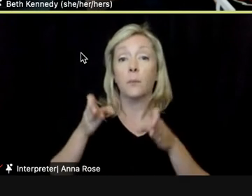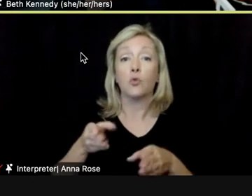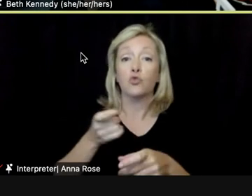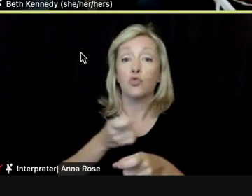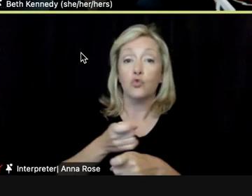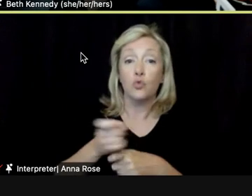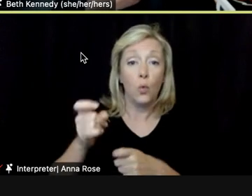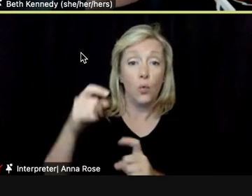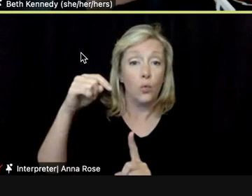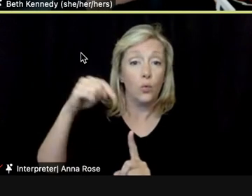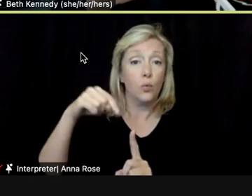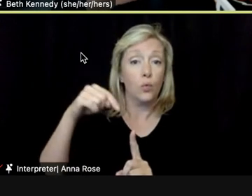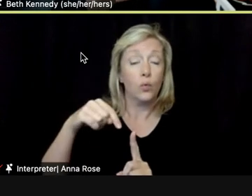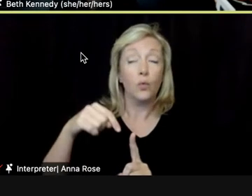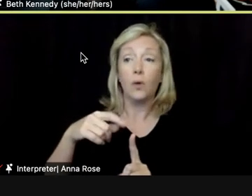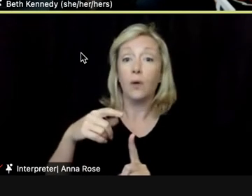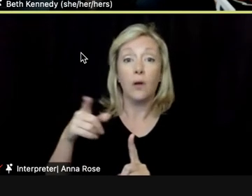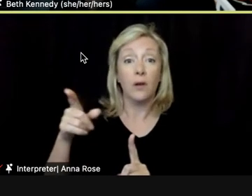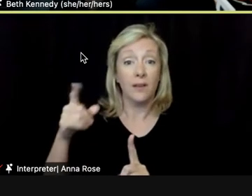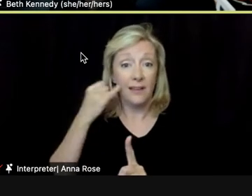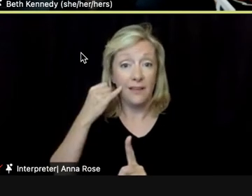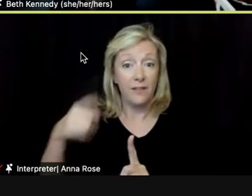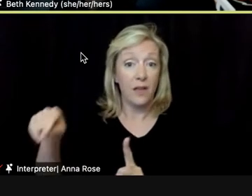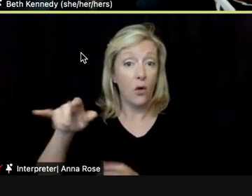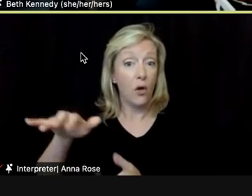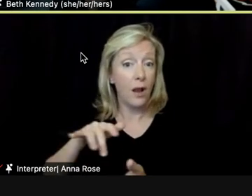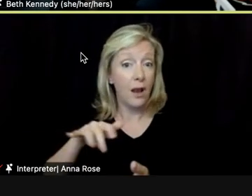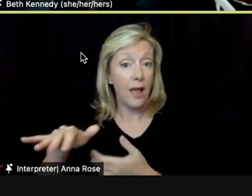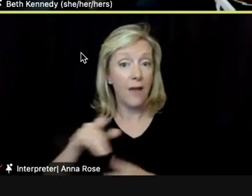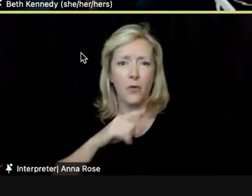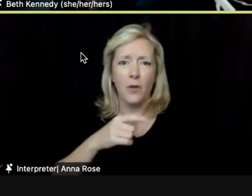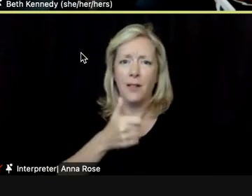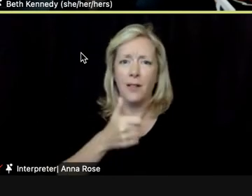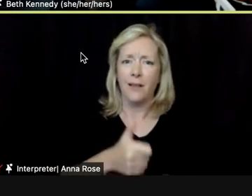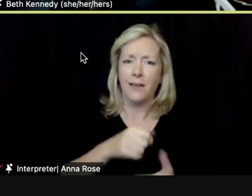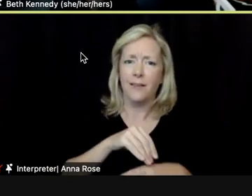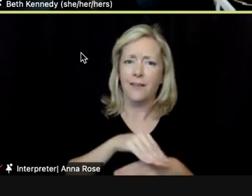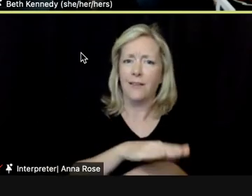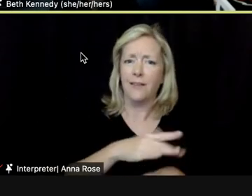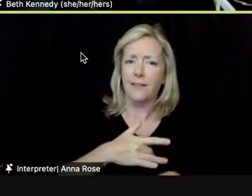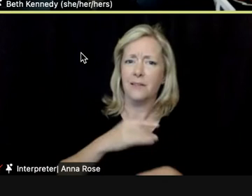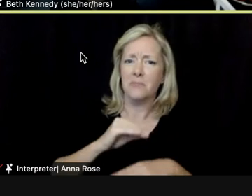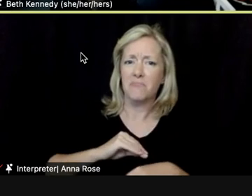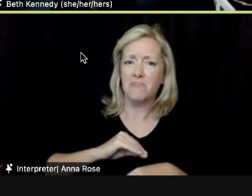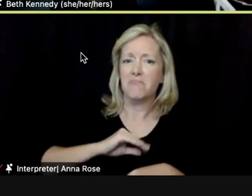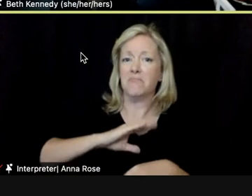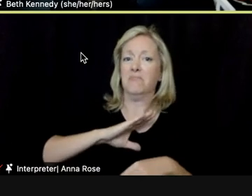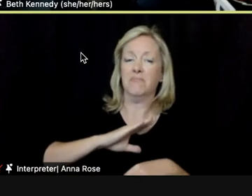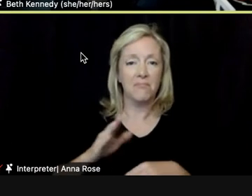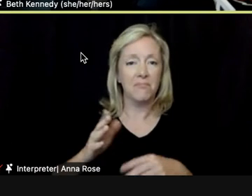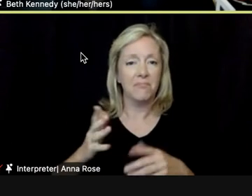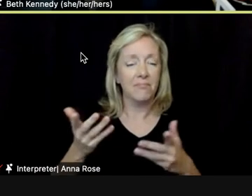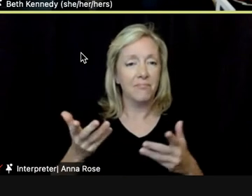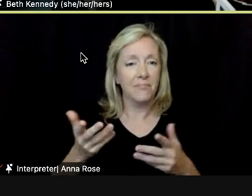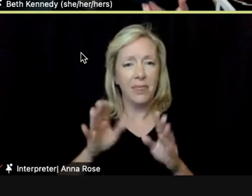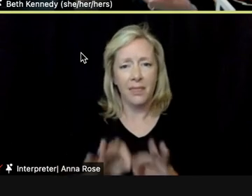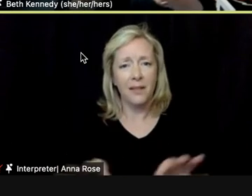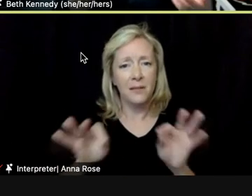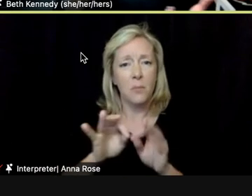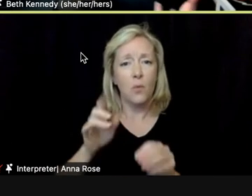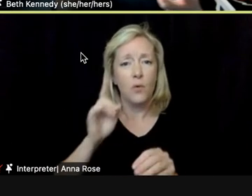be such like an ego, like a self-confidence boost. It can be so important, for kids